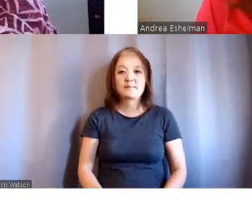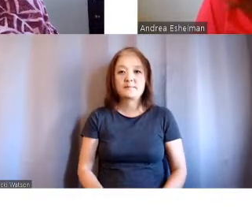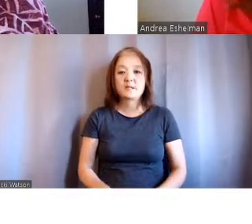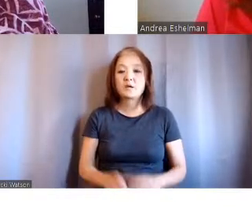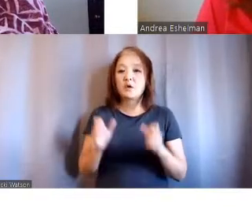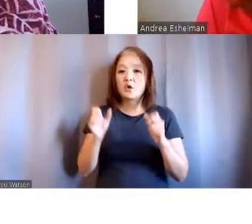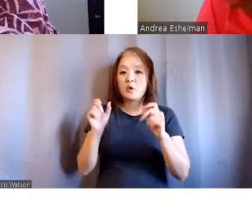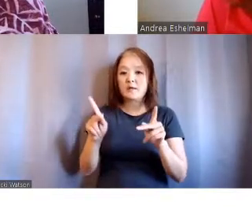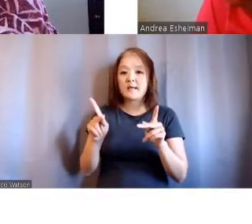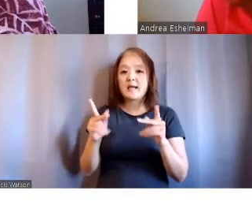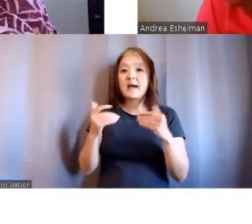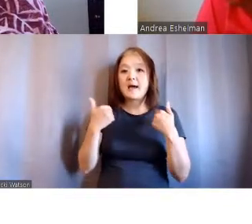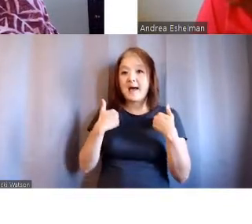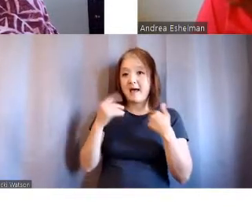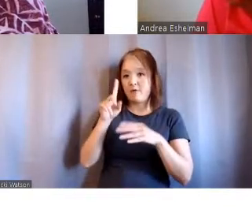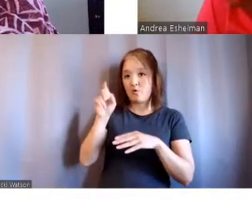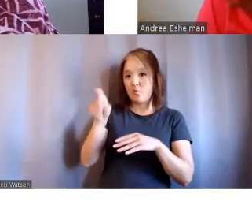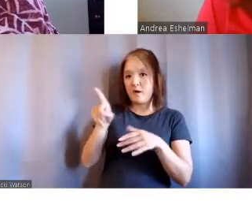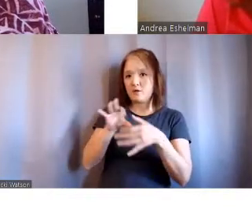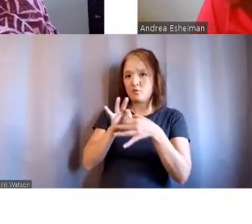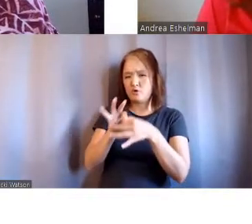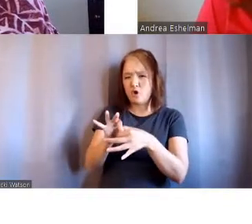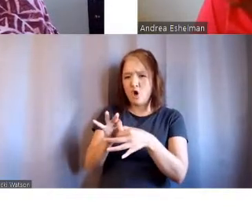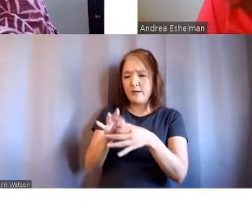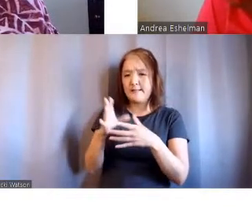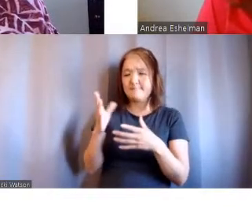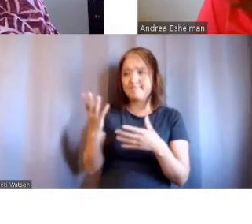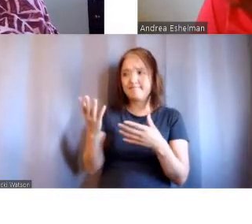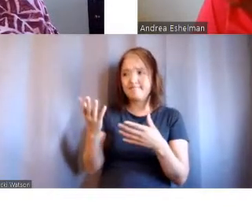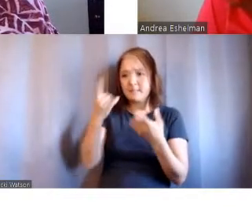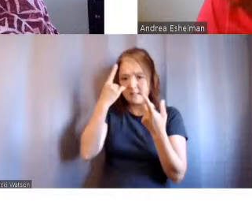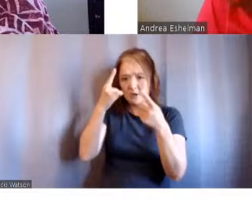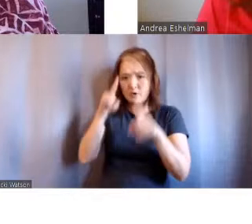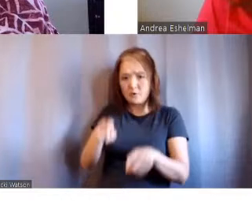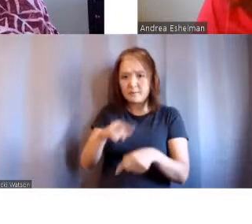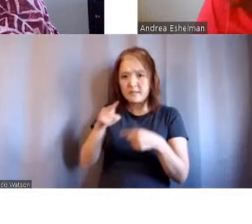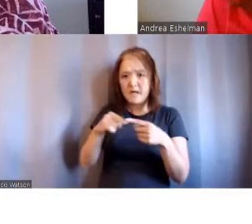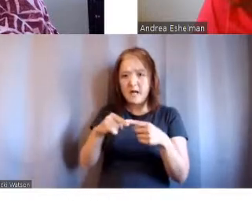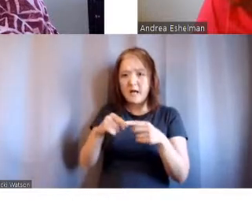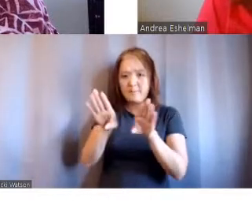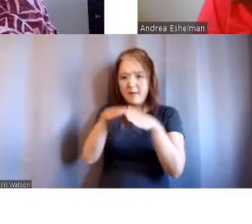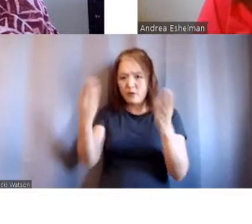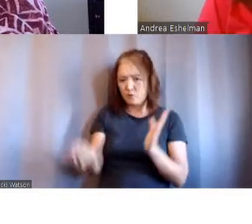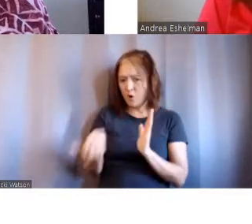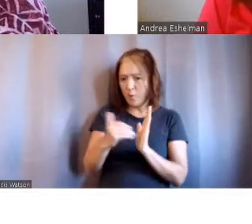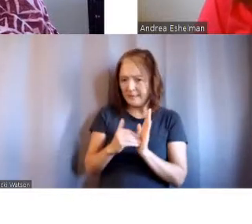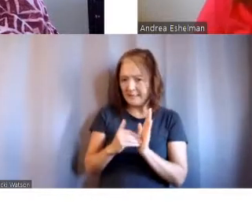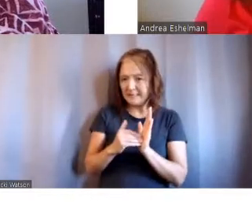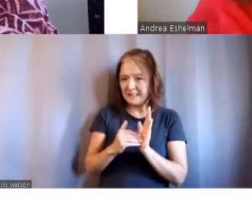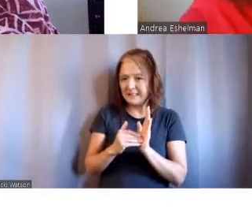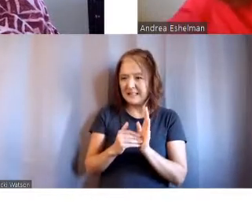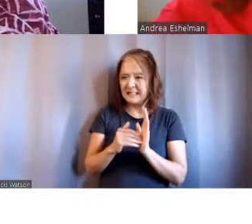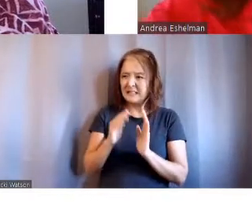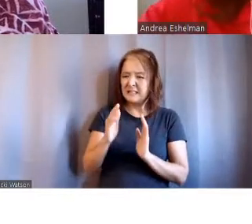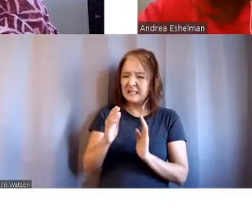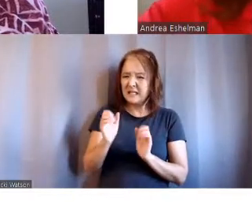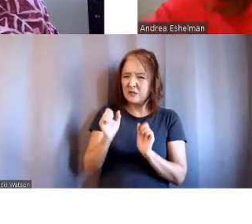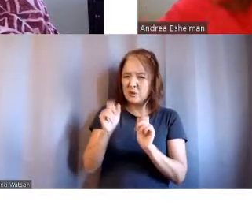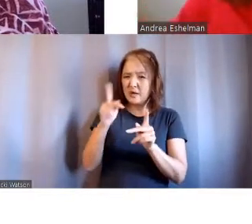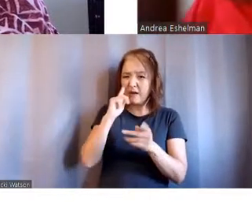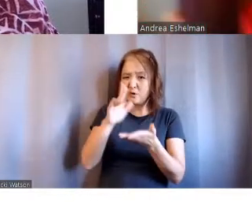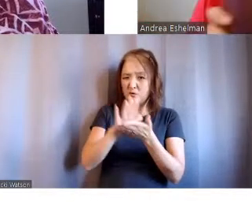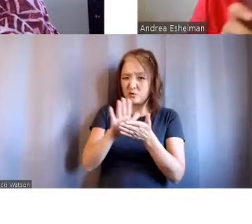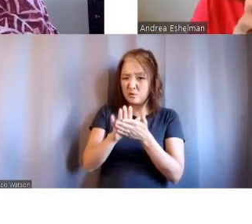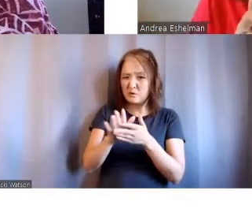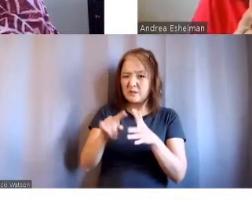Okay, I have a question regarding the agreement about a reopening. Is it reasonable for schools to start